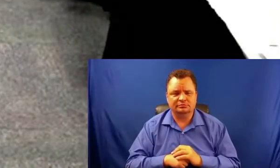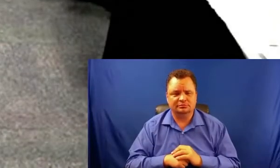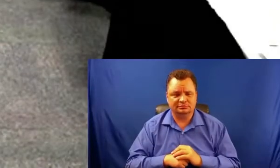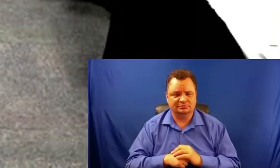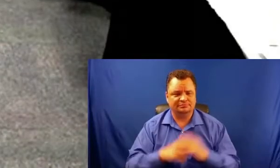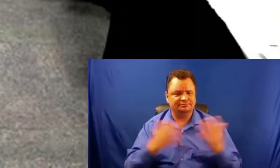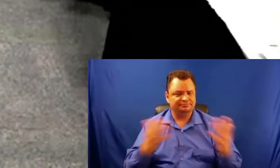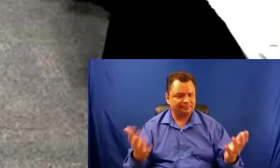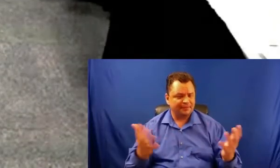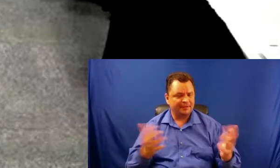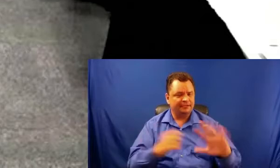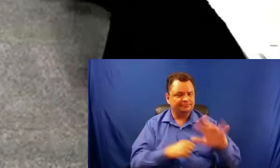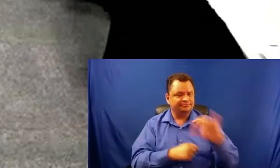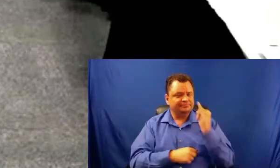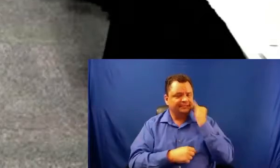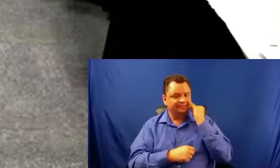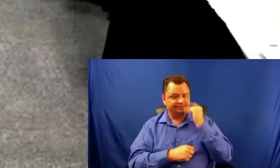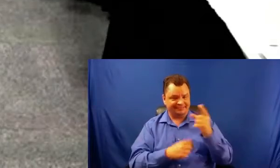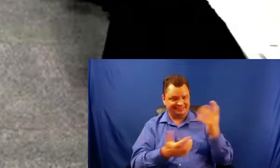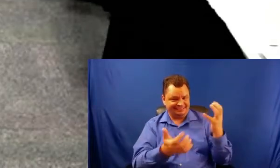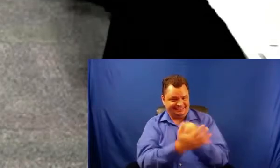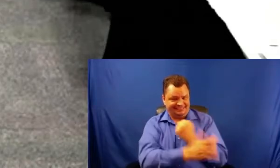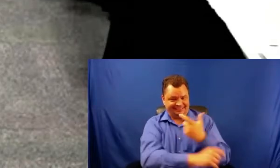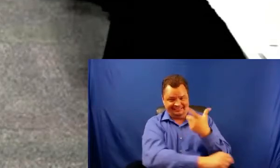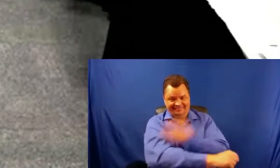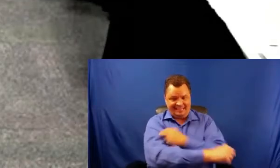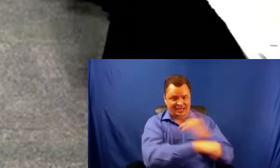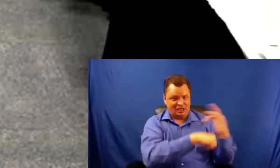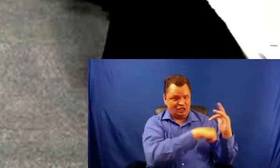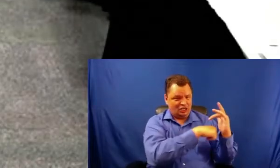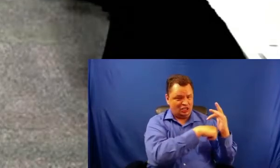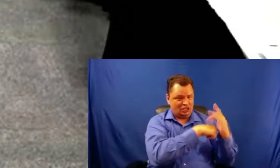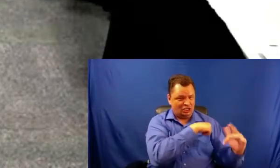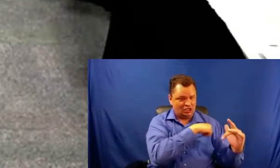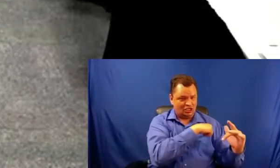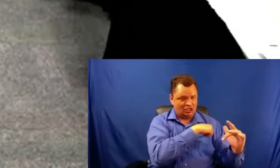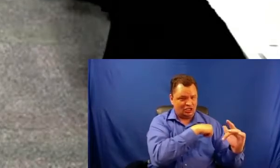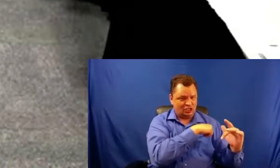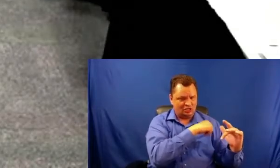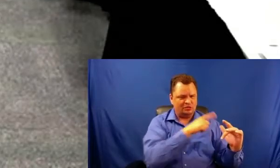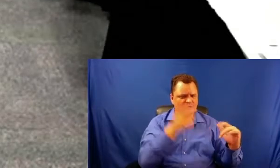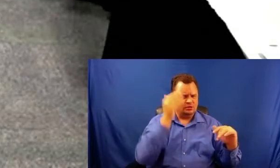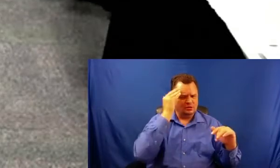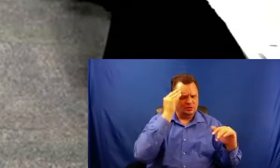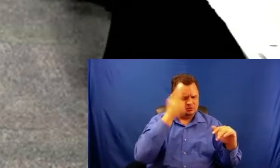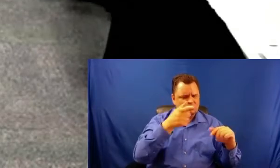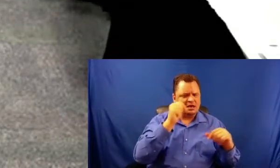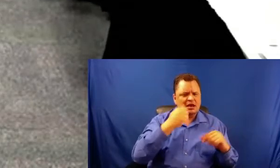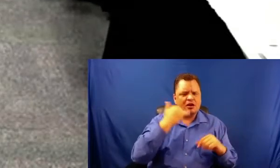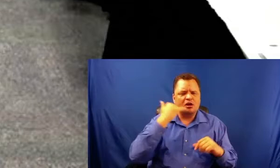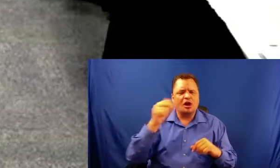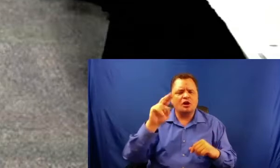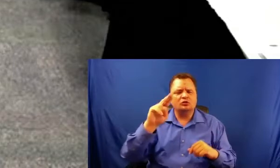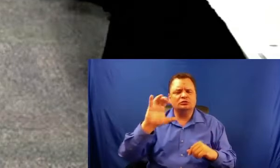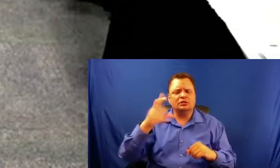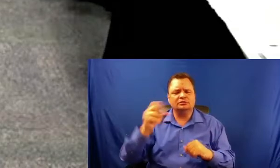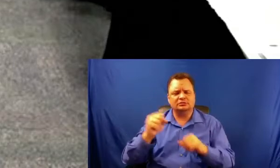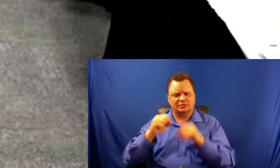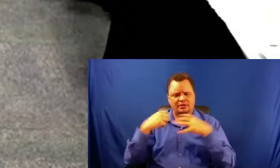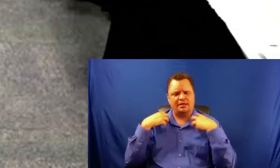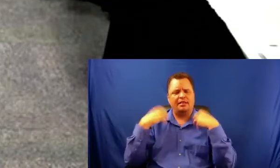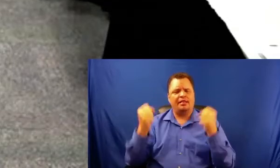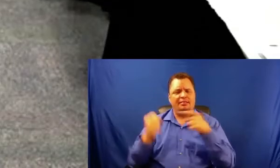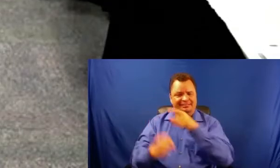these vaccines and you were called by like UC Health to come and get the shot, are they going to do that again, or are they going